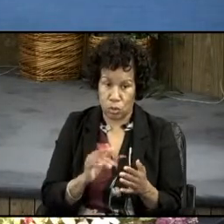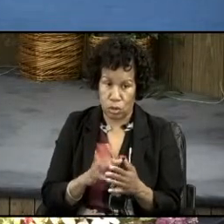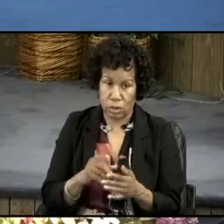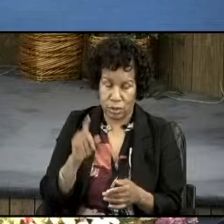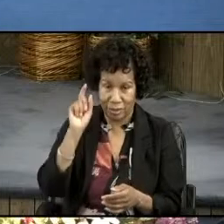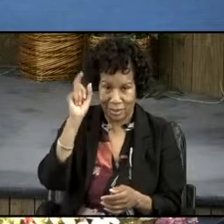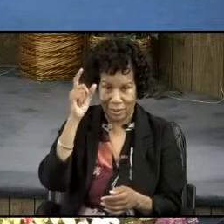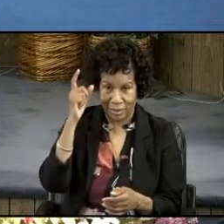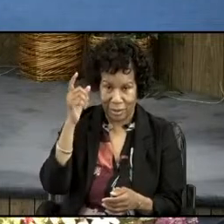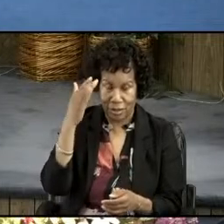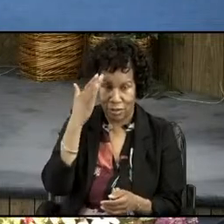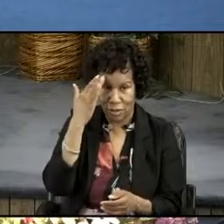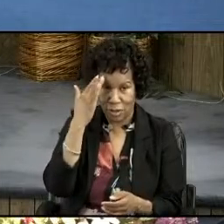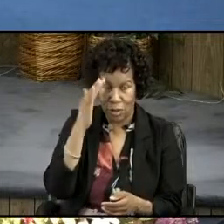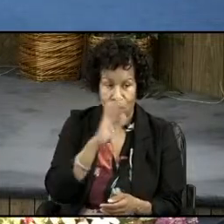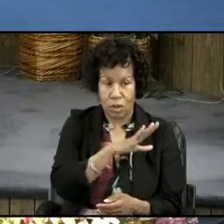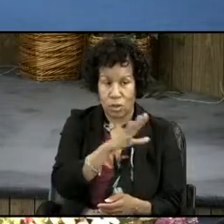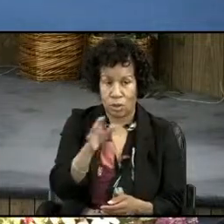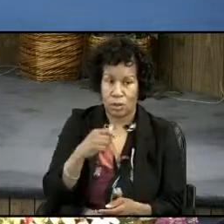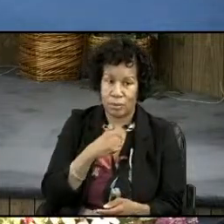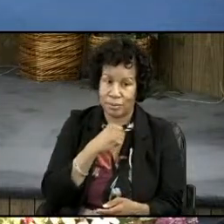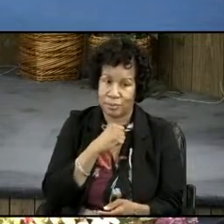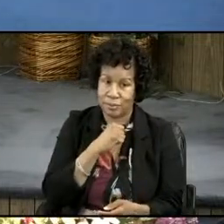against me. Oh, come on.